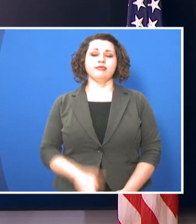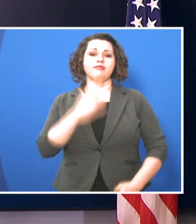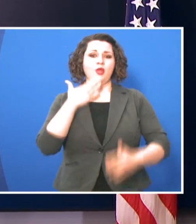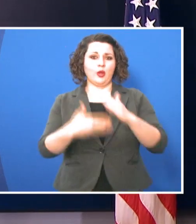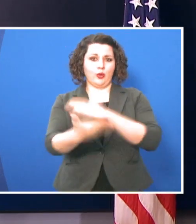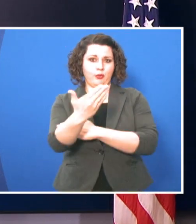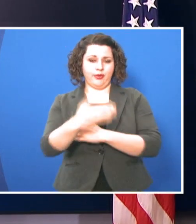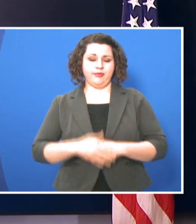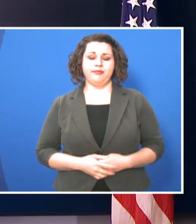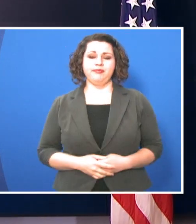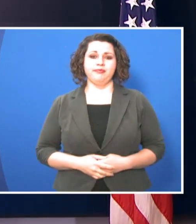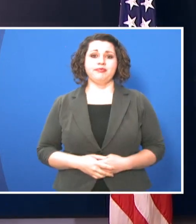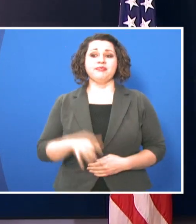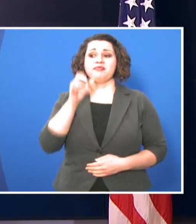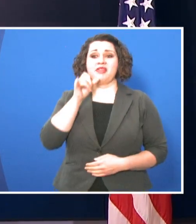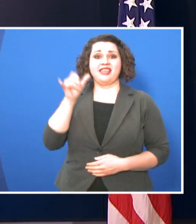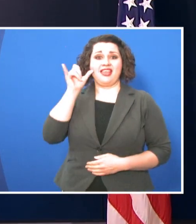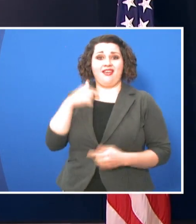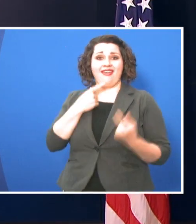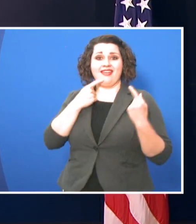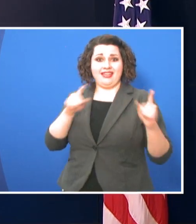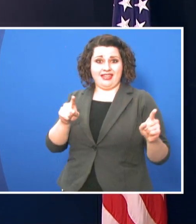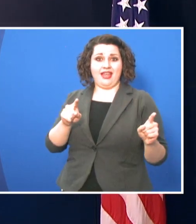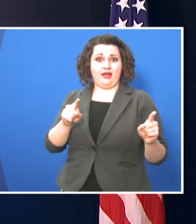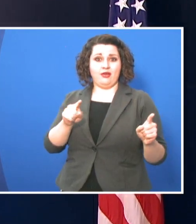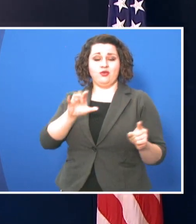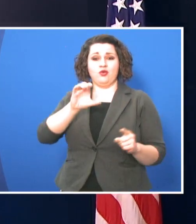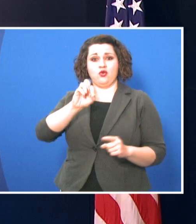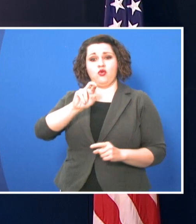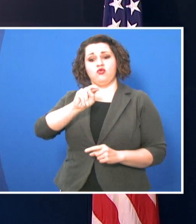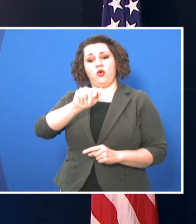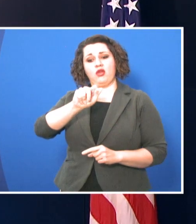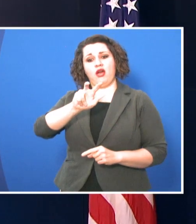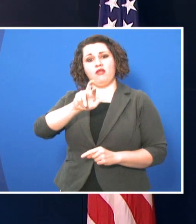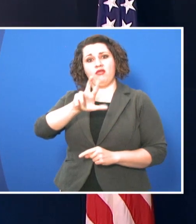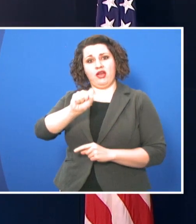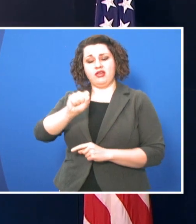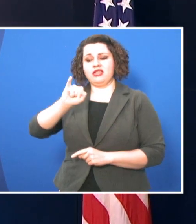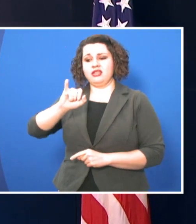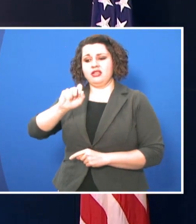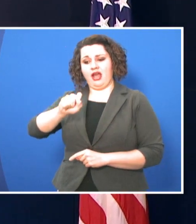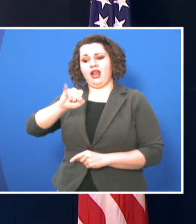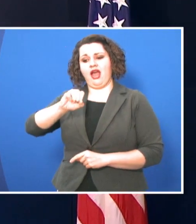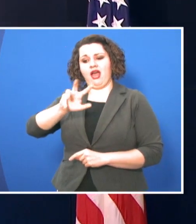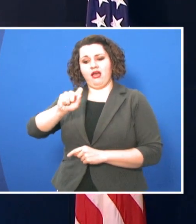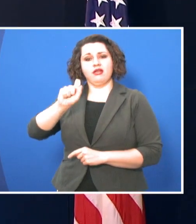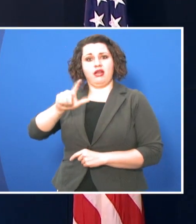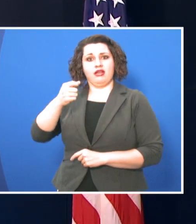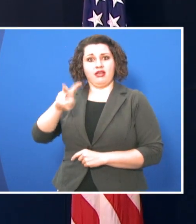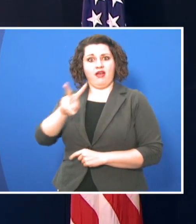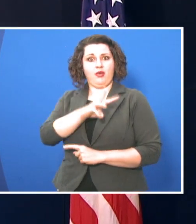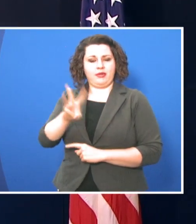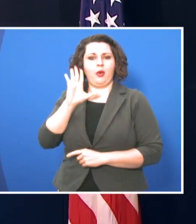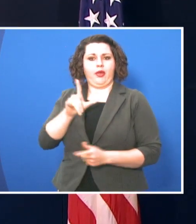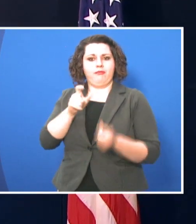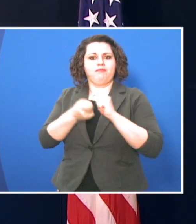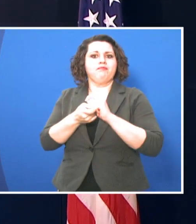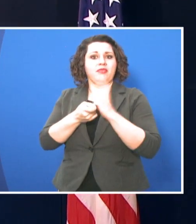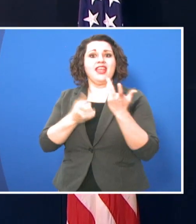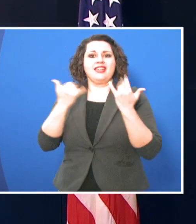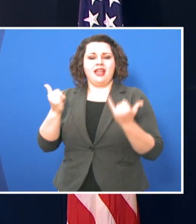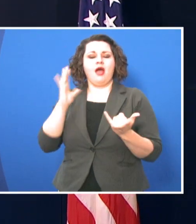Good morning. Yesterday, I announced a significant update to the coronavirus.iowa.gov website, where we're now rolling